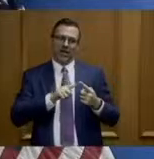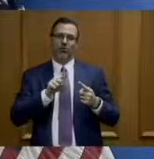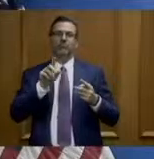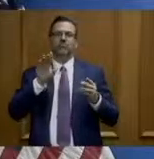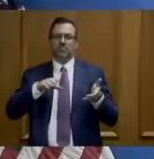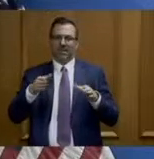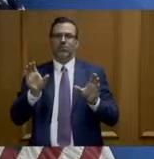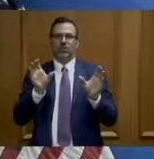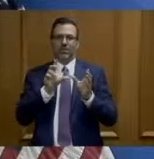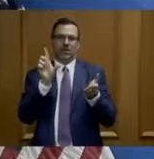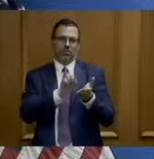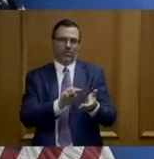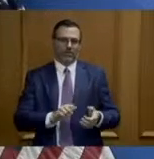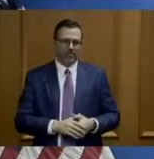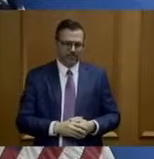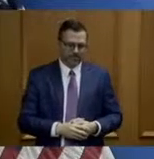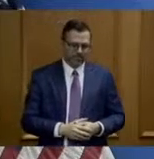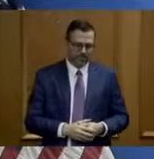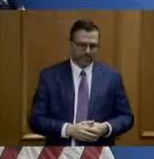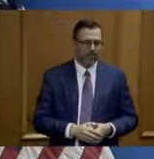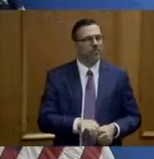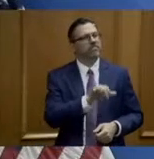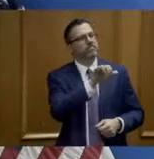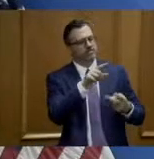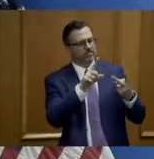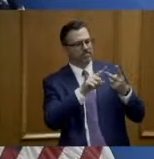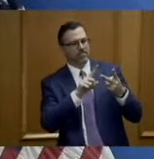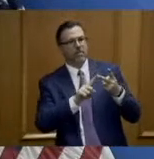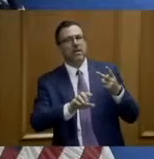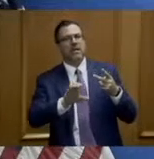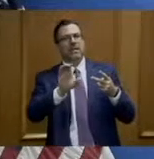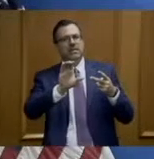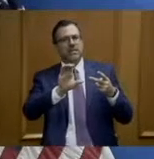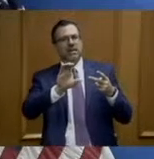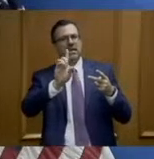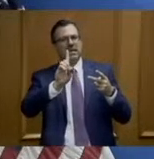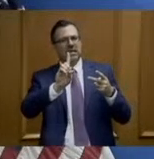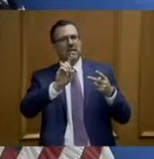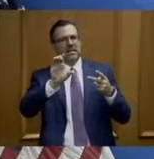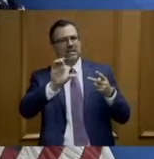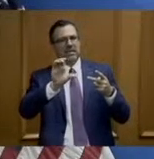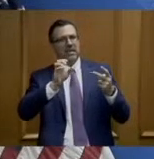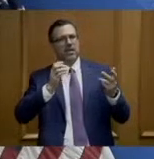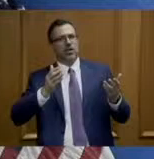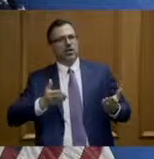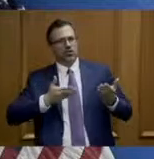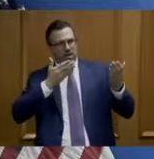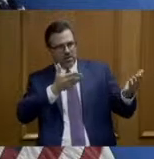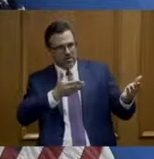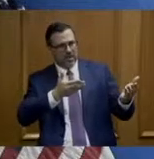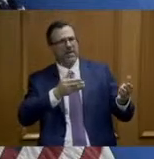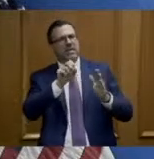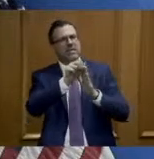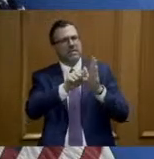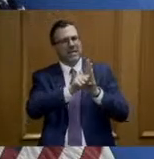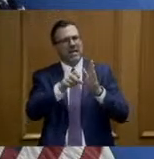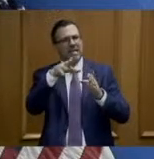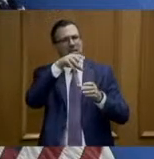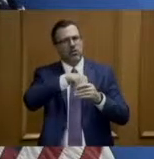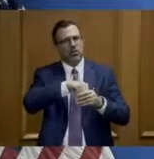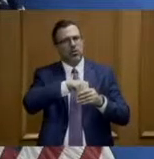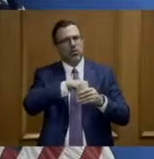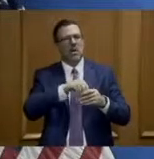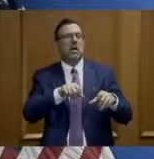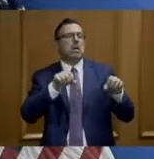follow-up. Earlier this month, the CDC recommended that states include probable COVID-19 death cases. Tennessee has not done